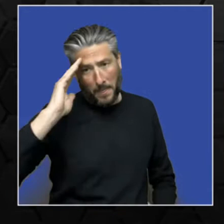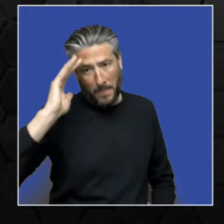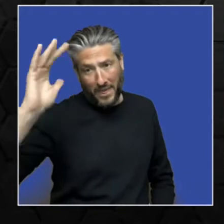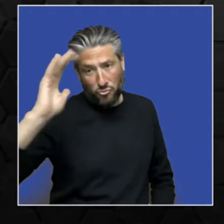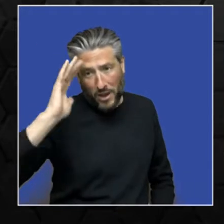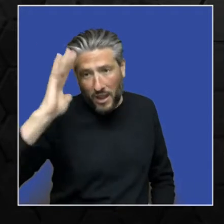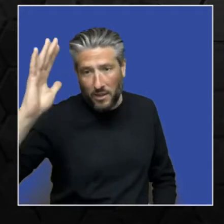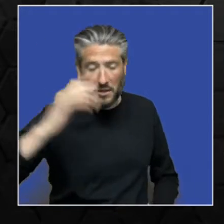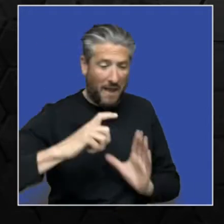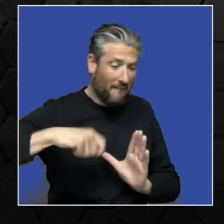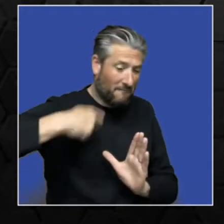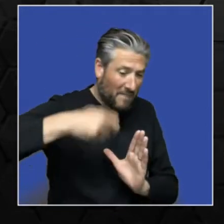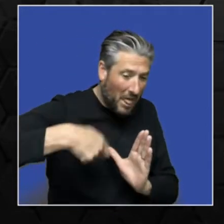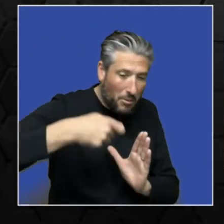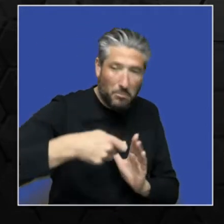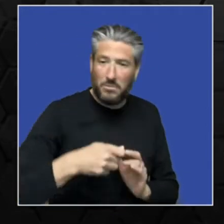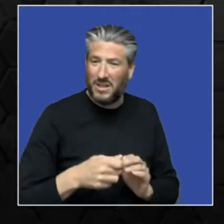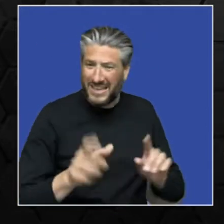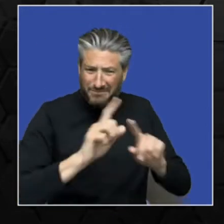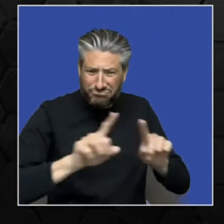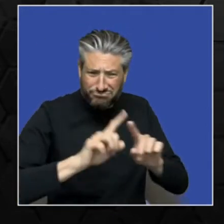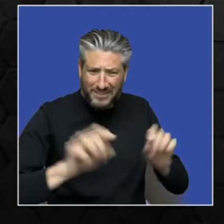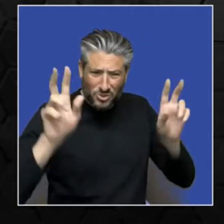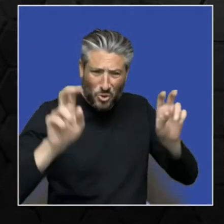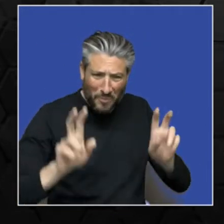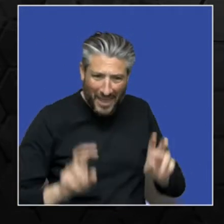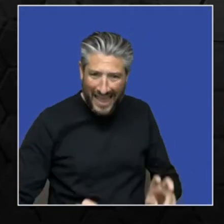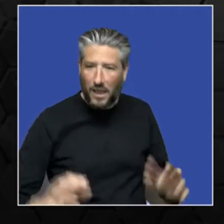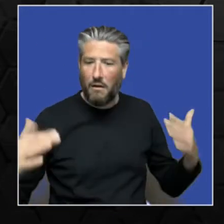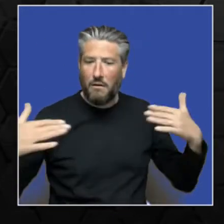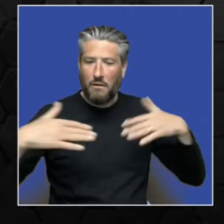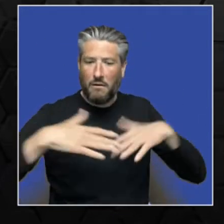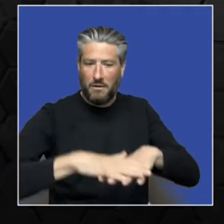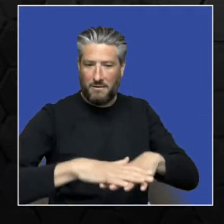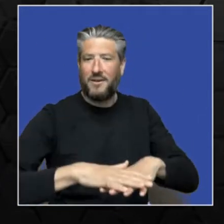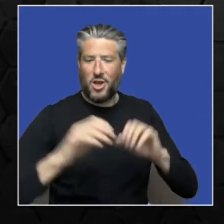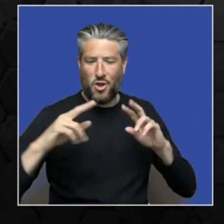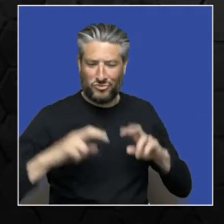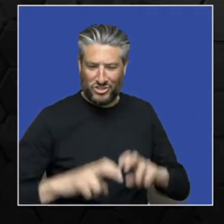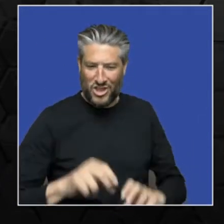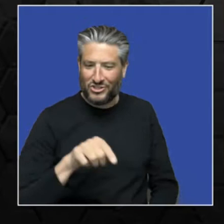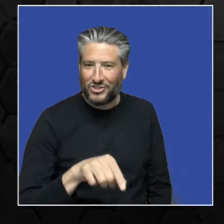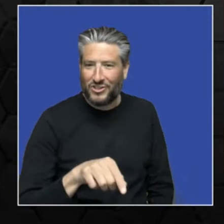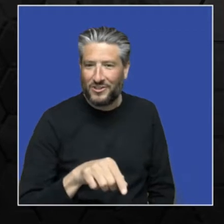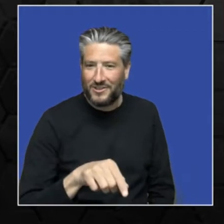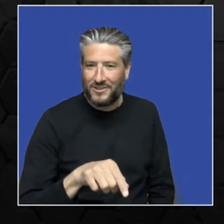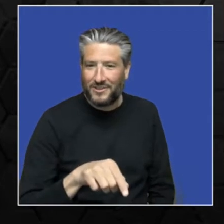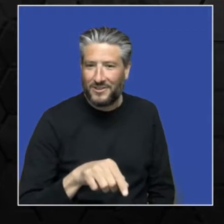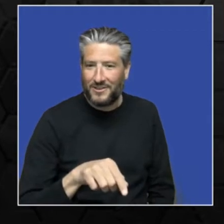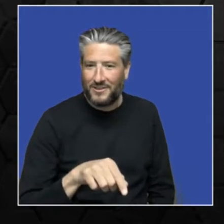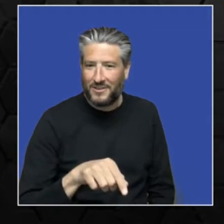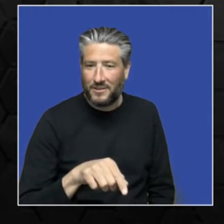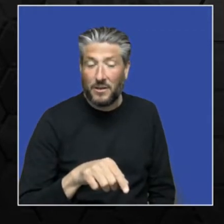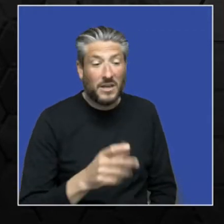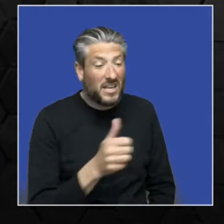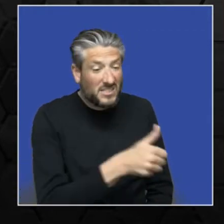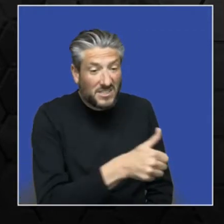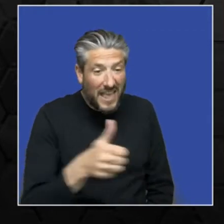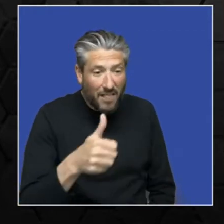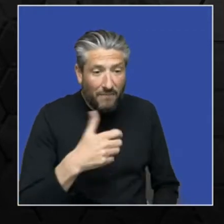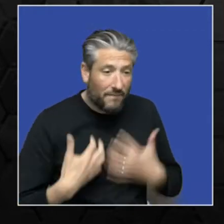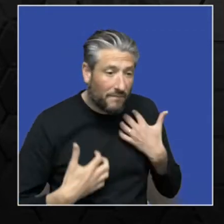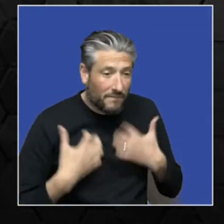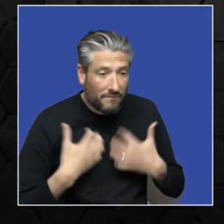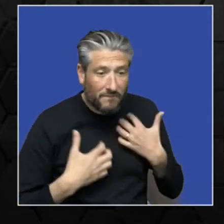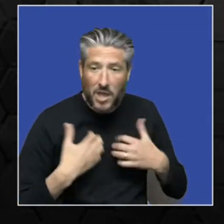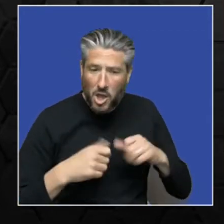So actually, what I would say is that for students who are interested in doing research, try and think about things that are interesting to you.